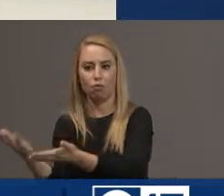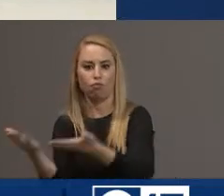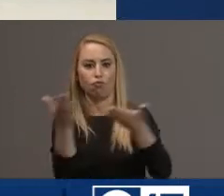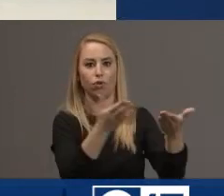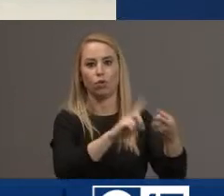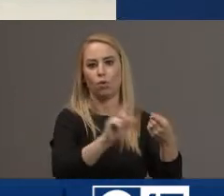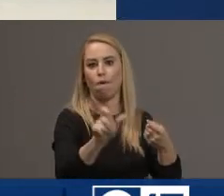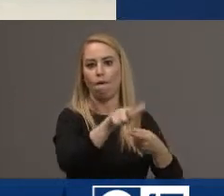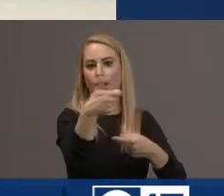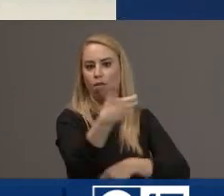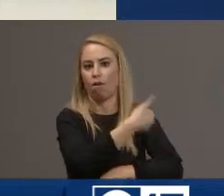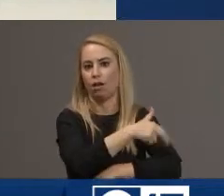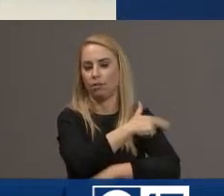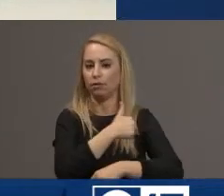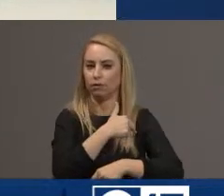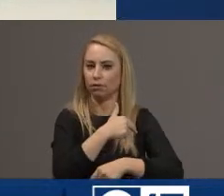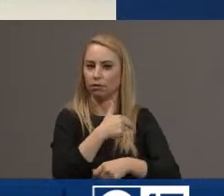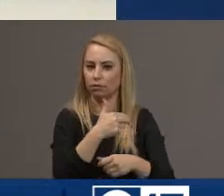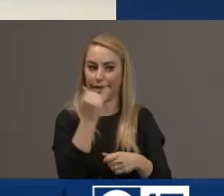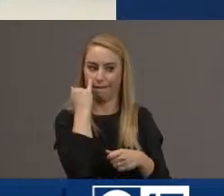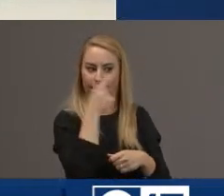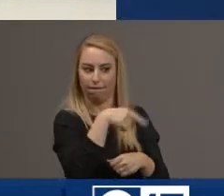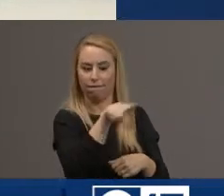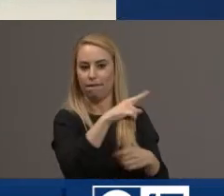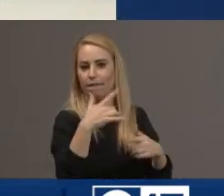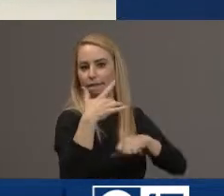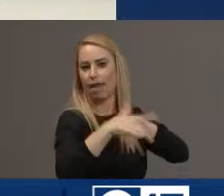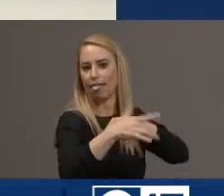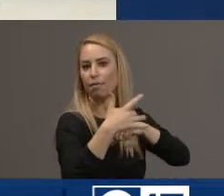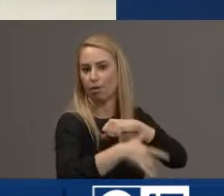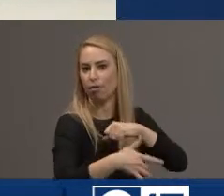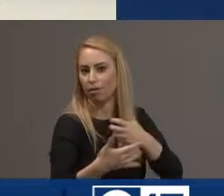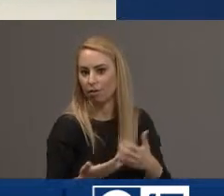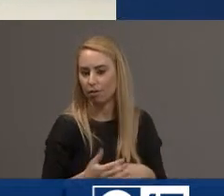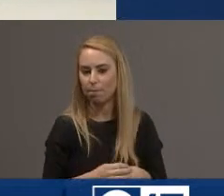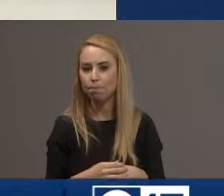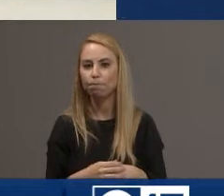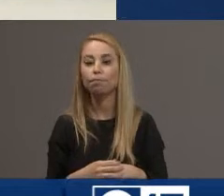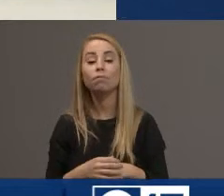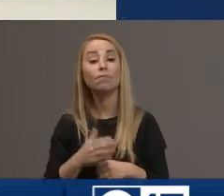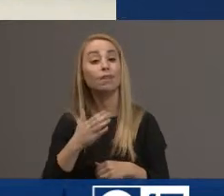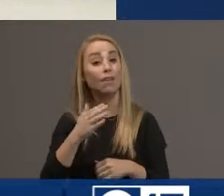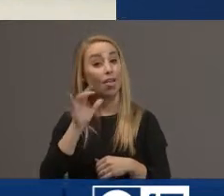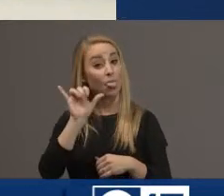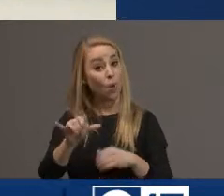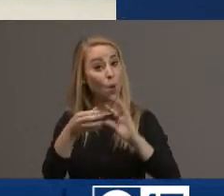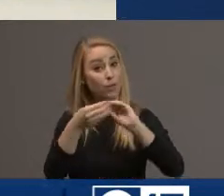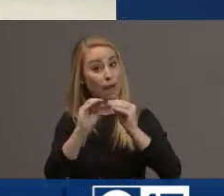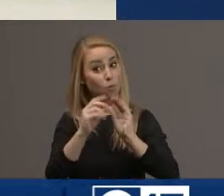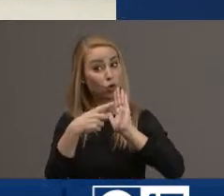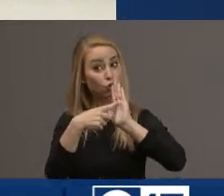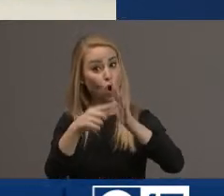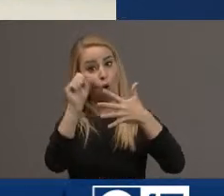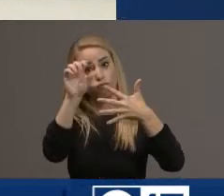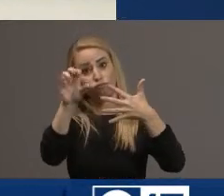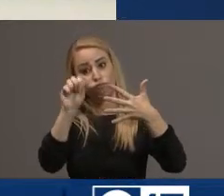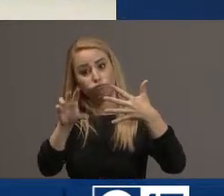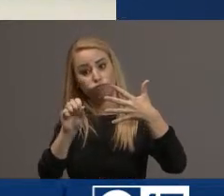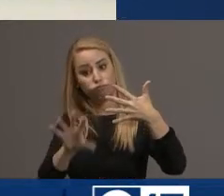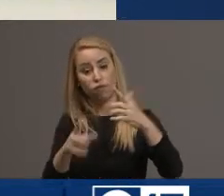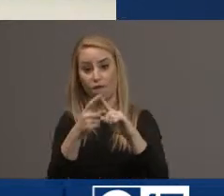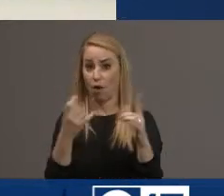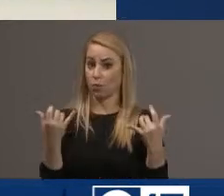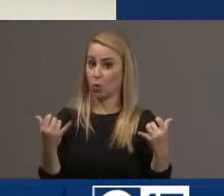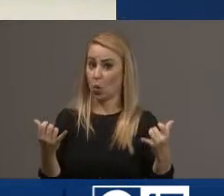hospitals that have capacity. And everything I'm showing you today on the numbers and the charts and the